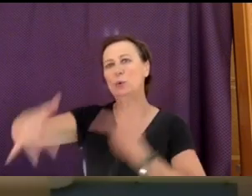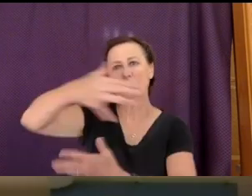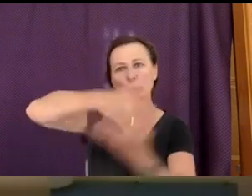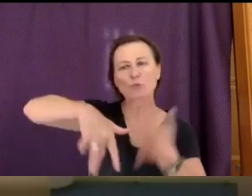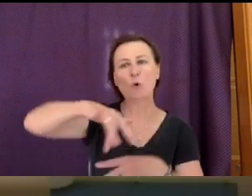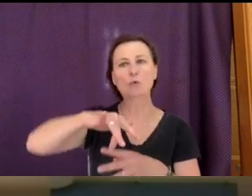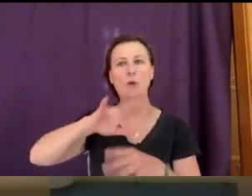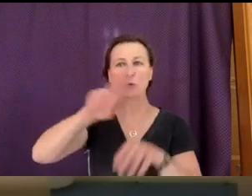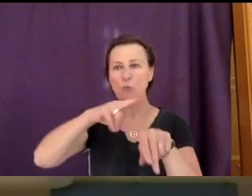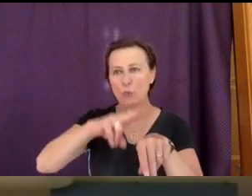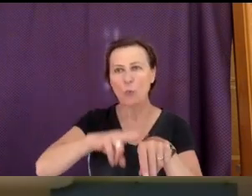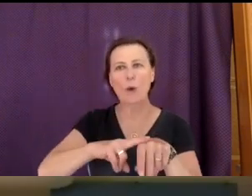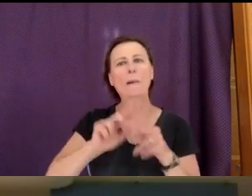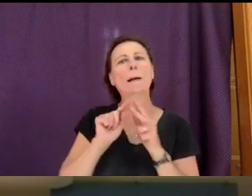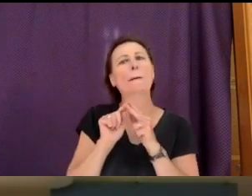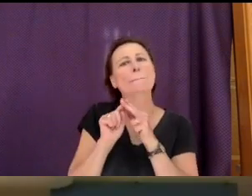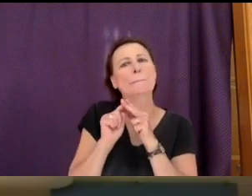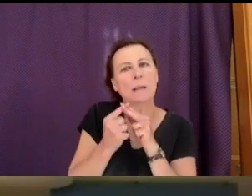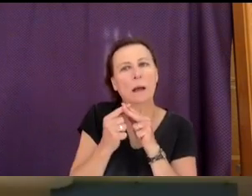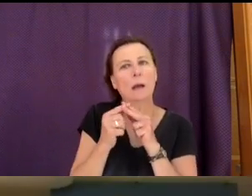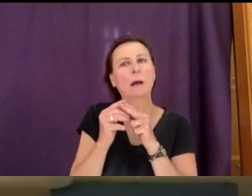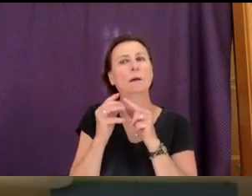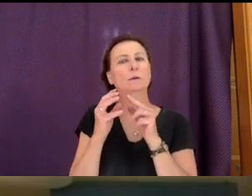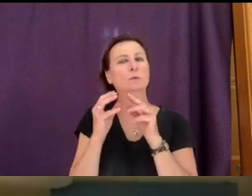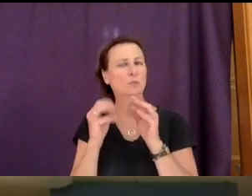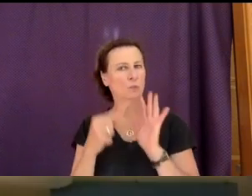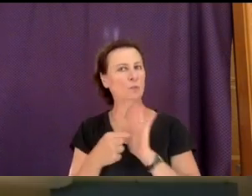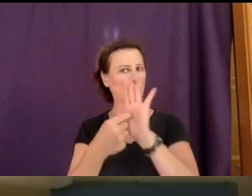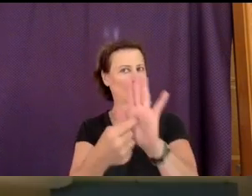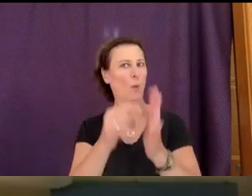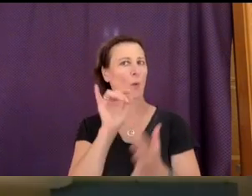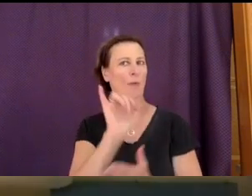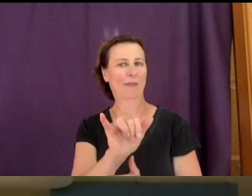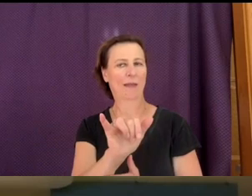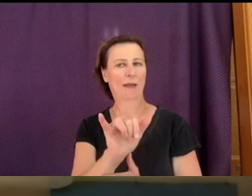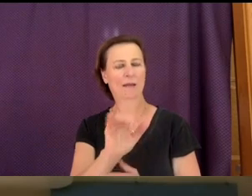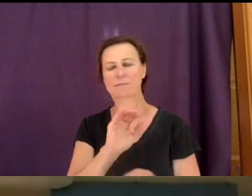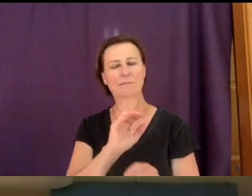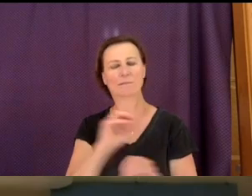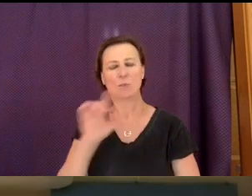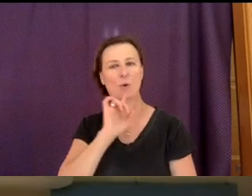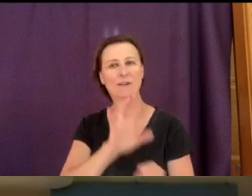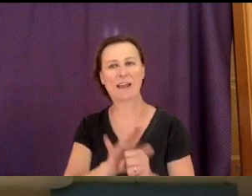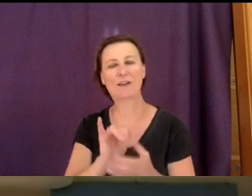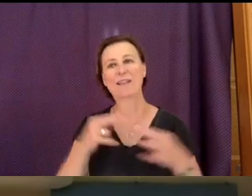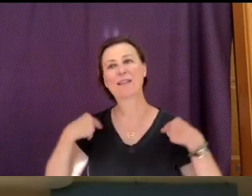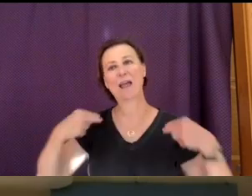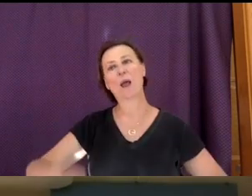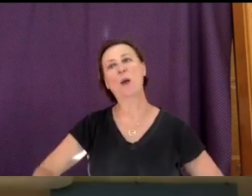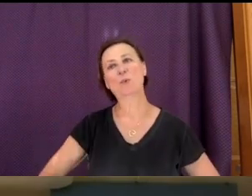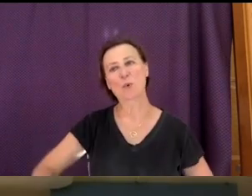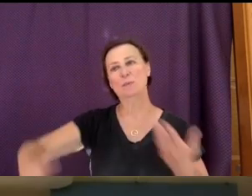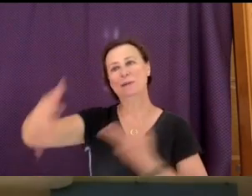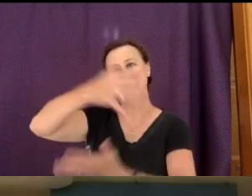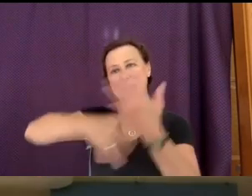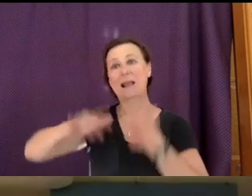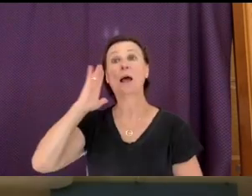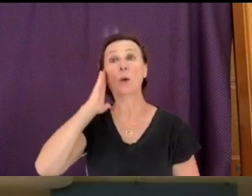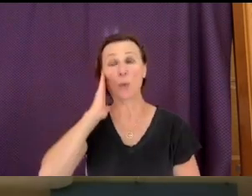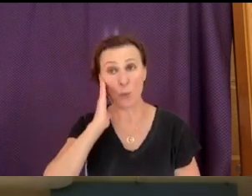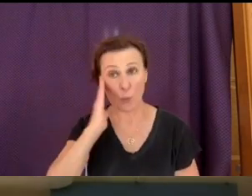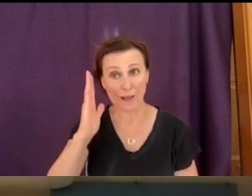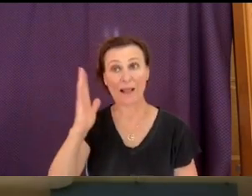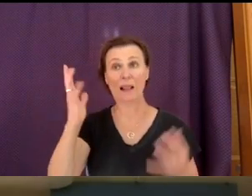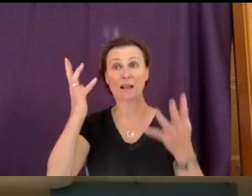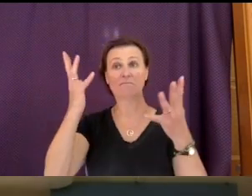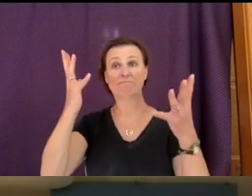to reflect it. Of course, there's no guarantee that human society will fully incorporate evolutionary awareness